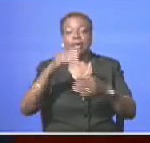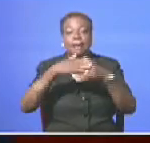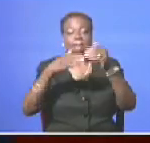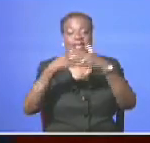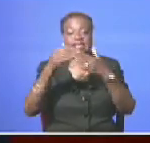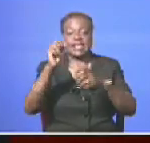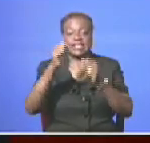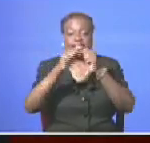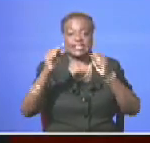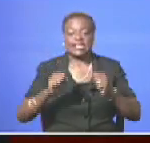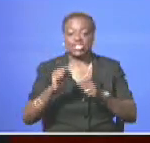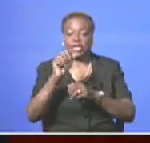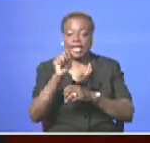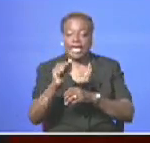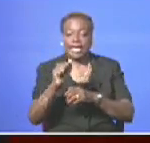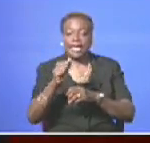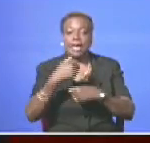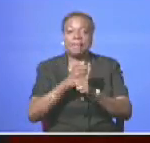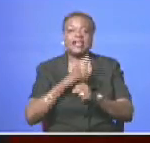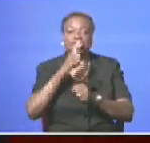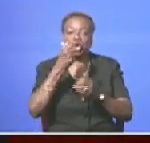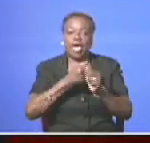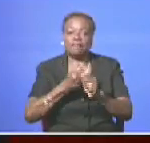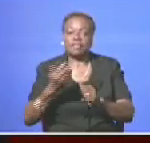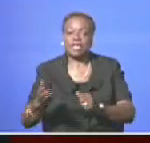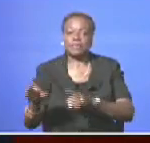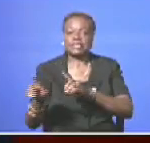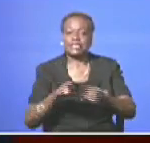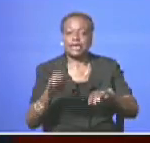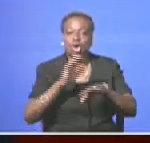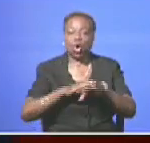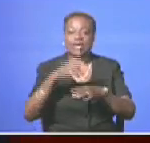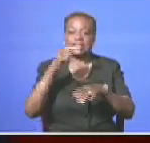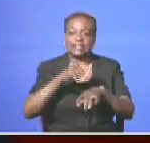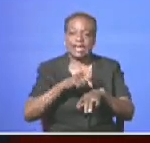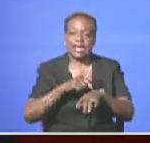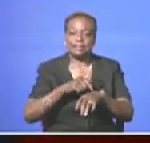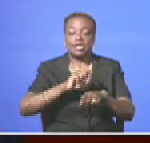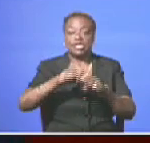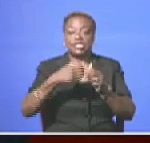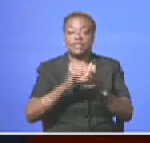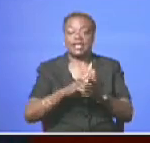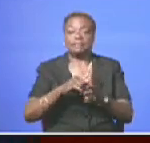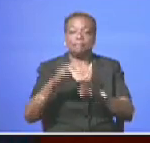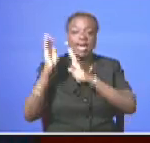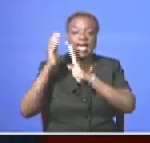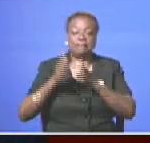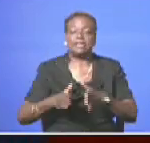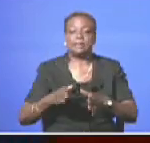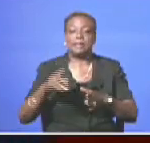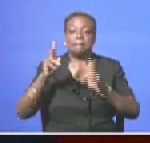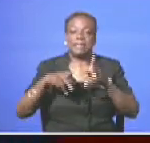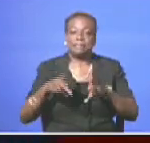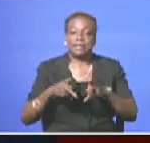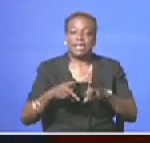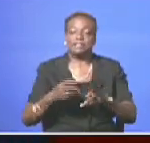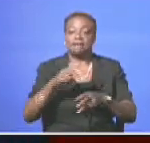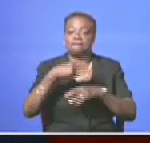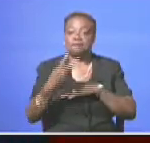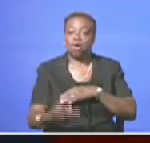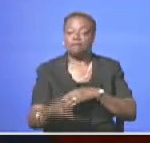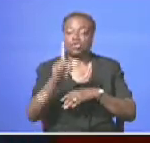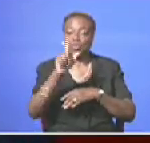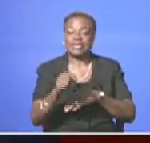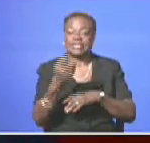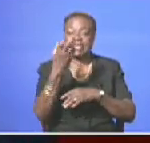making sure that everything is done on time so the Bahamian people can, at least in the fall of 2019, see a difference in the